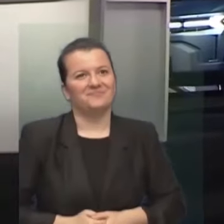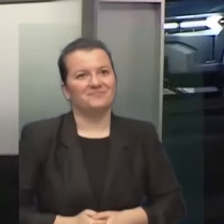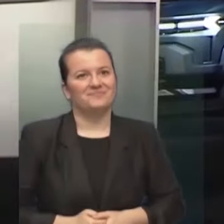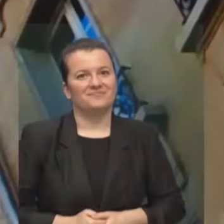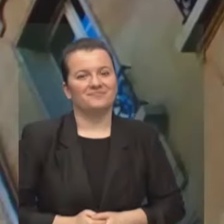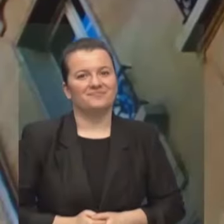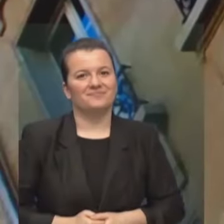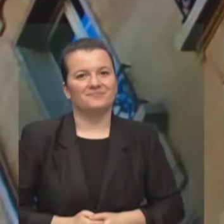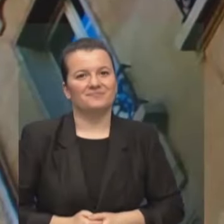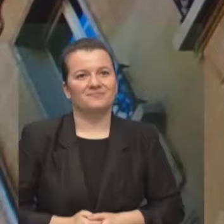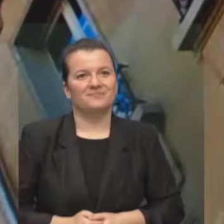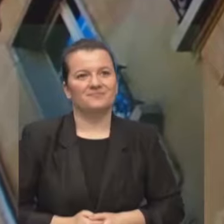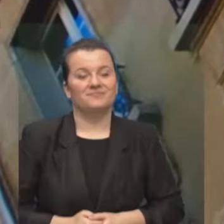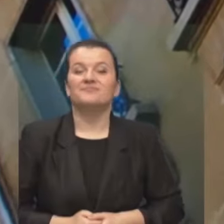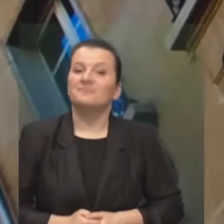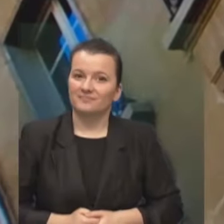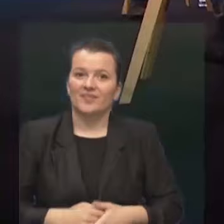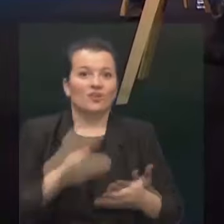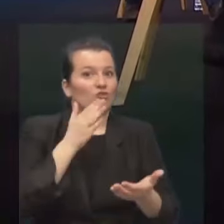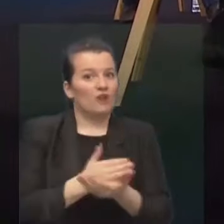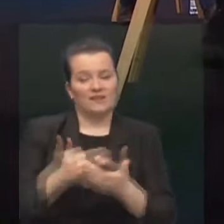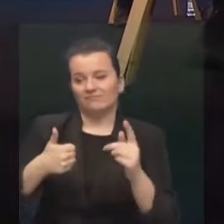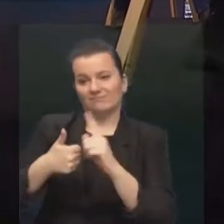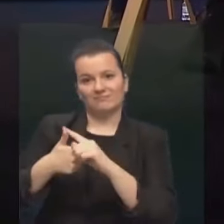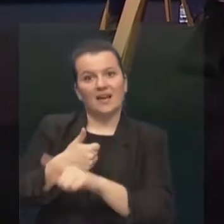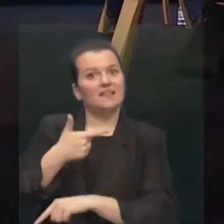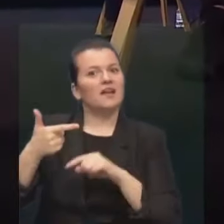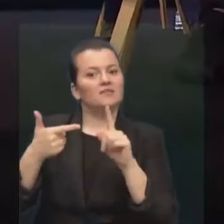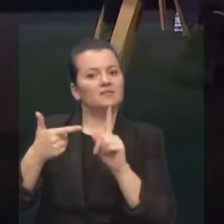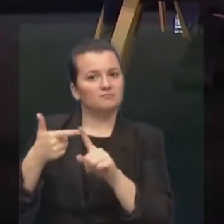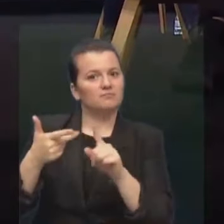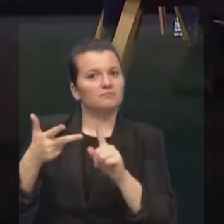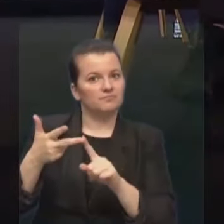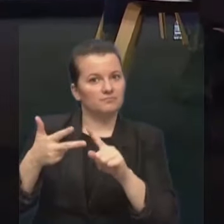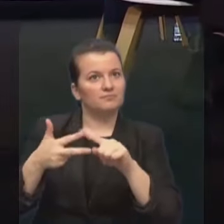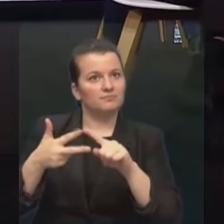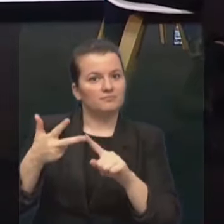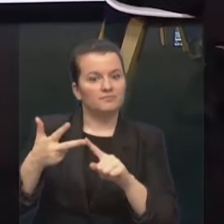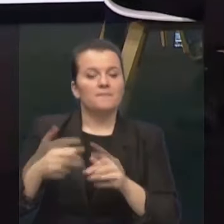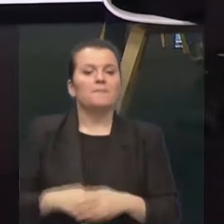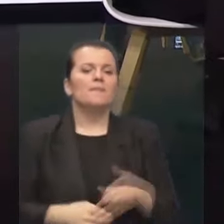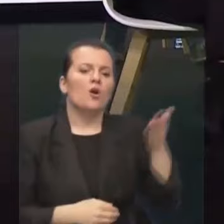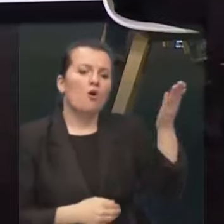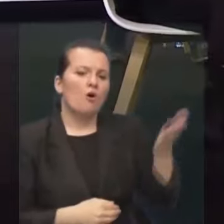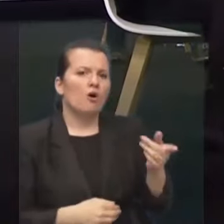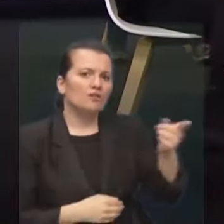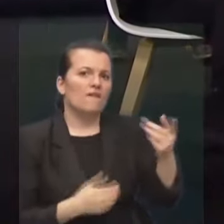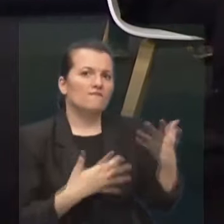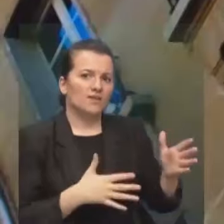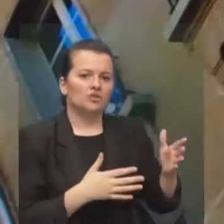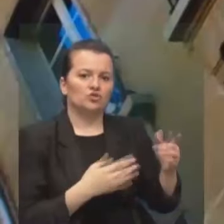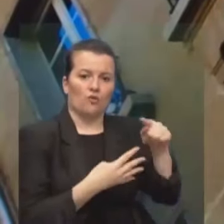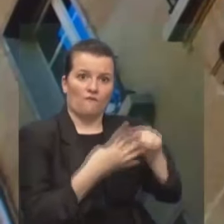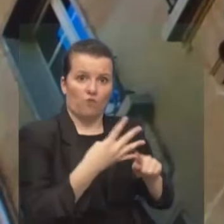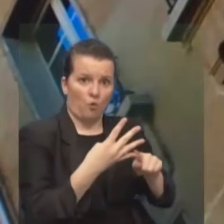Right. Regarding the other directors, four terms of office expire at the end of this AGM.